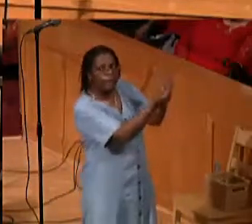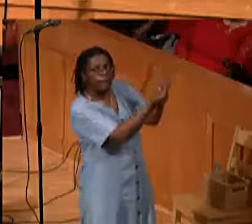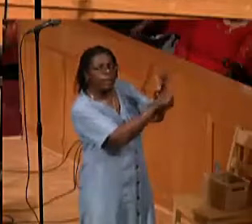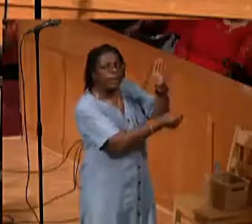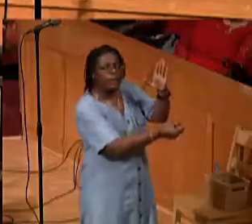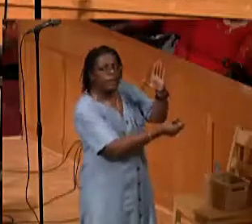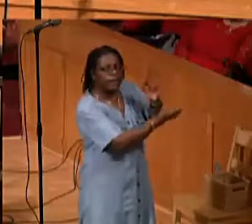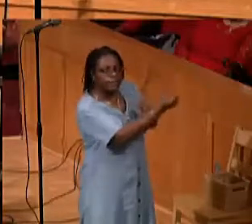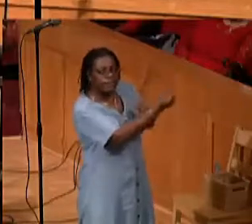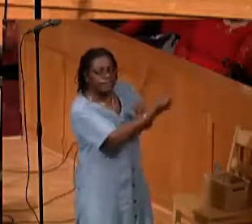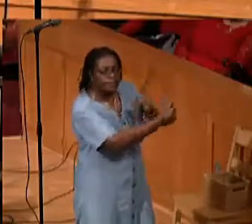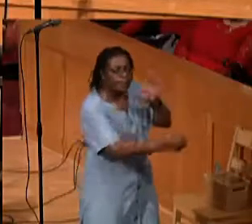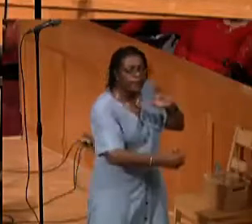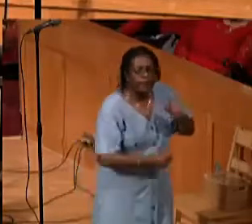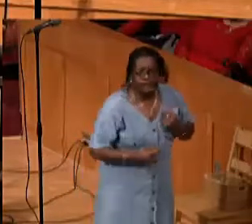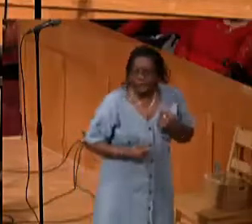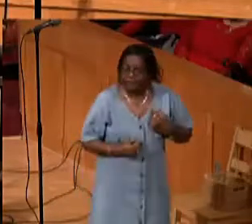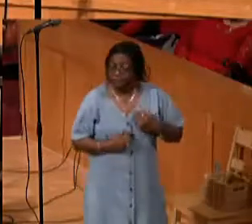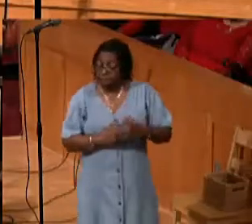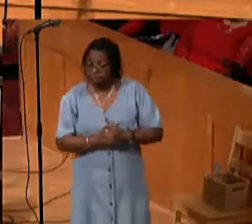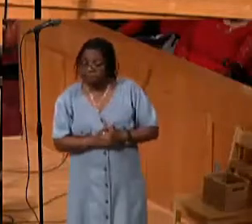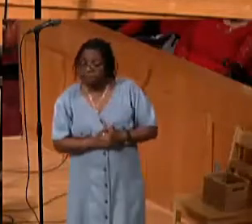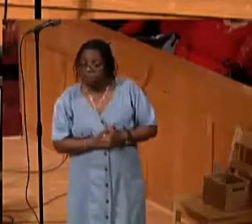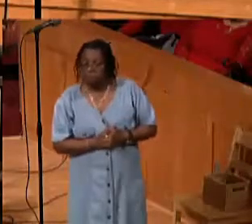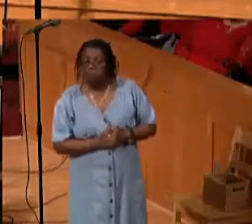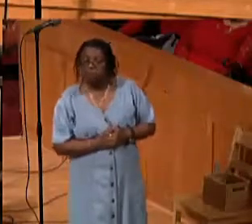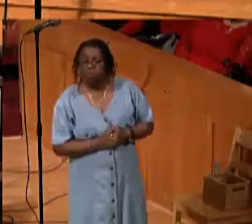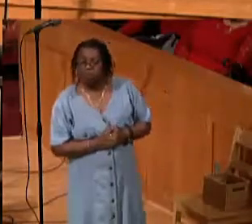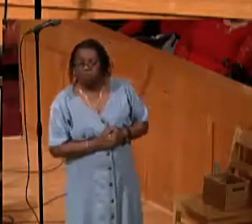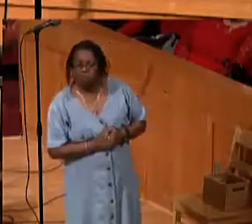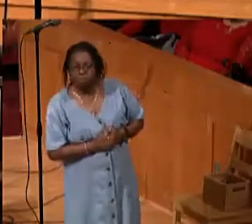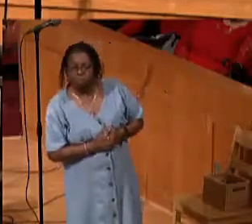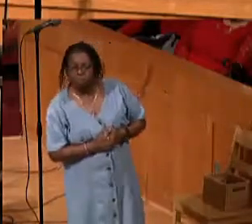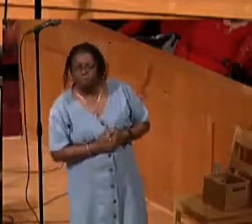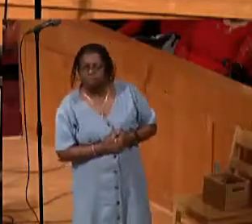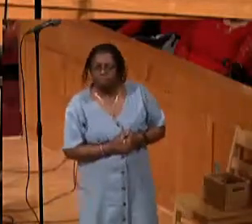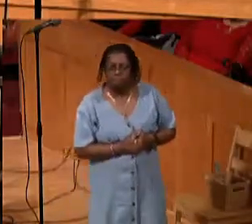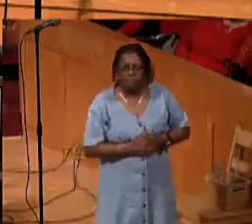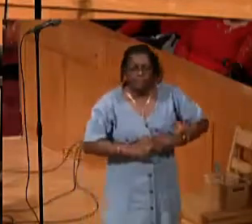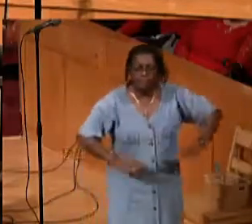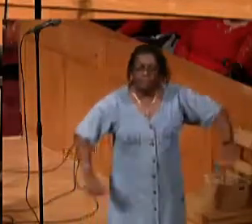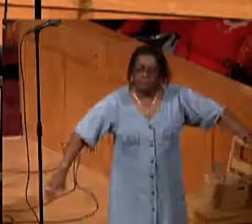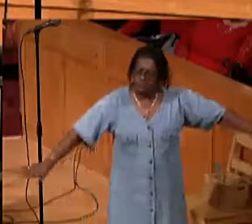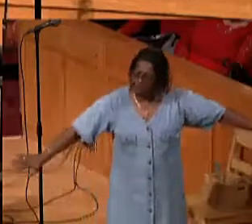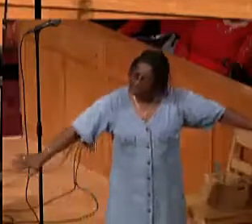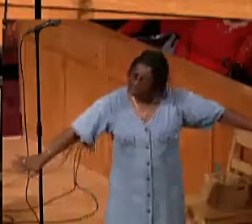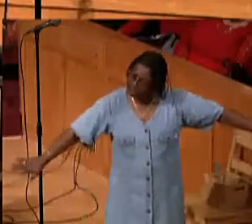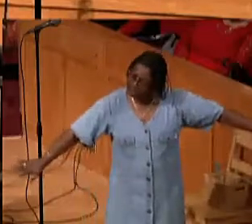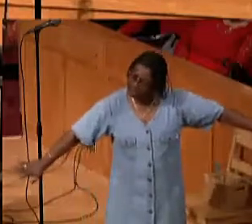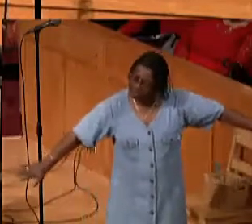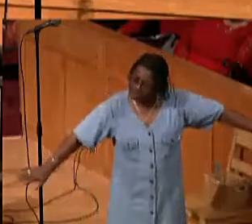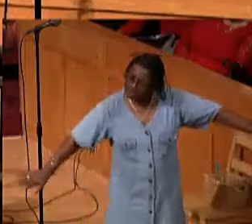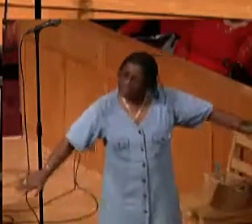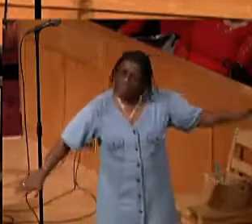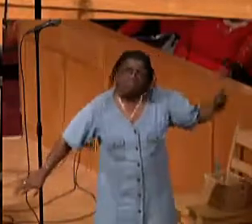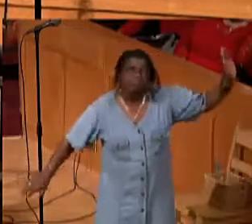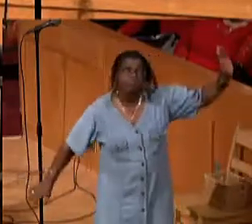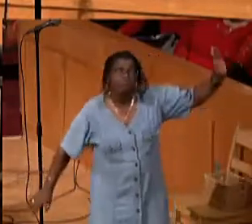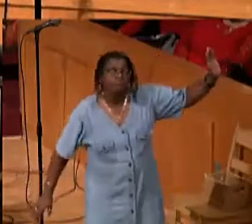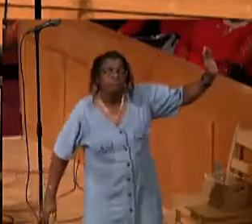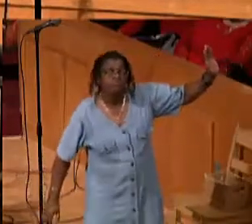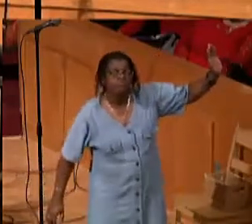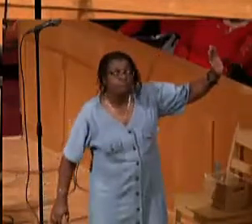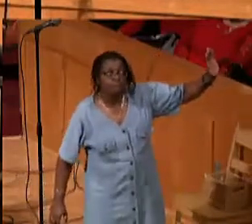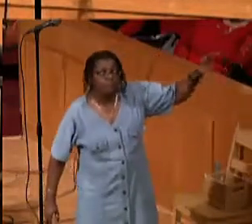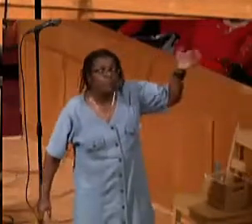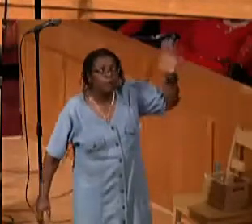rain. When the boss wanted to fire you, guess what? He's holding them back. Help me, somebody. With his arms, he's